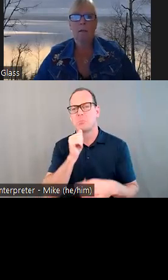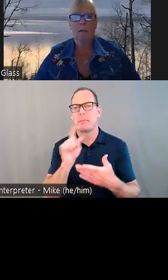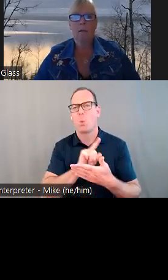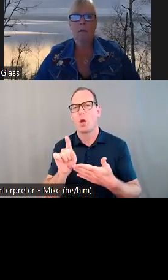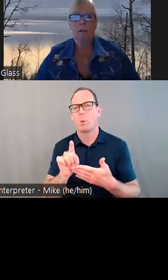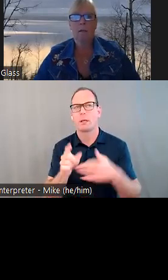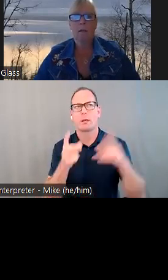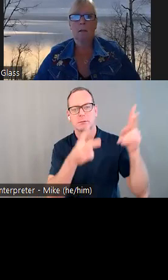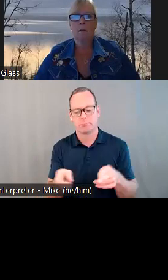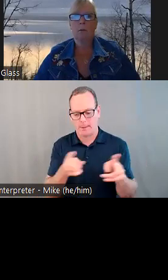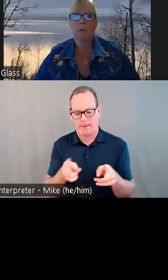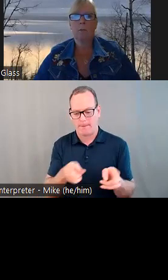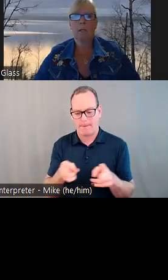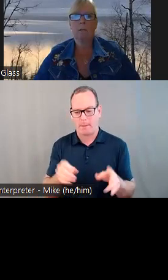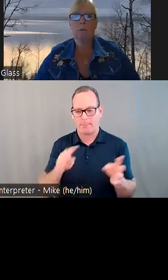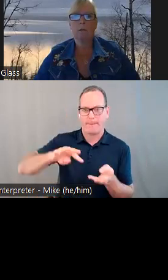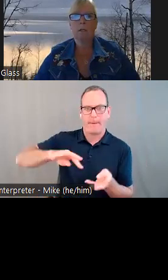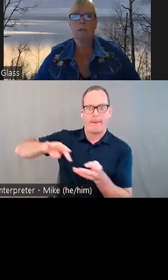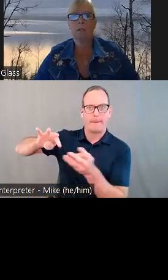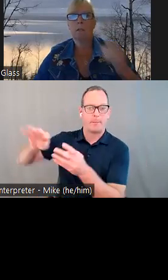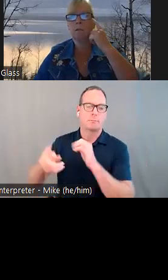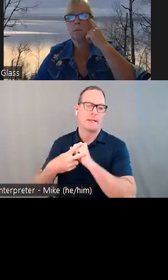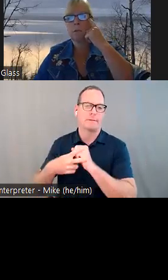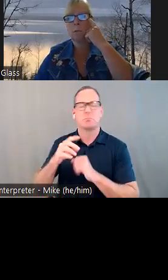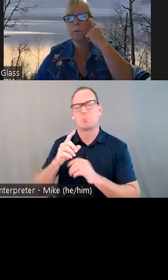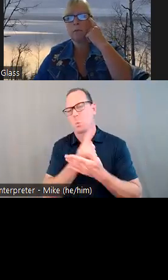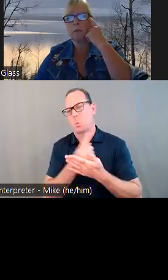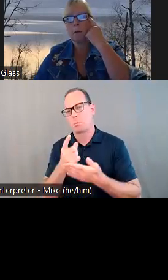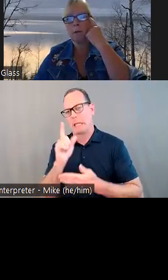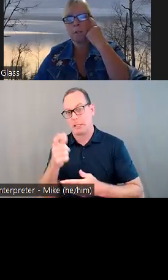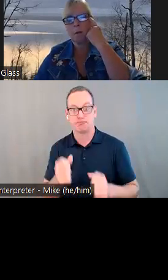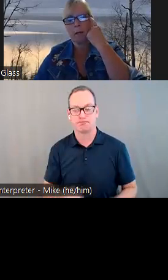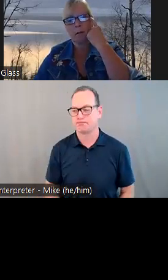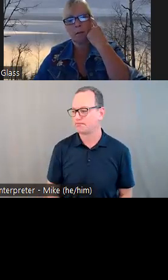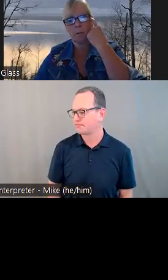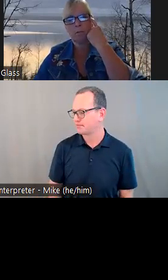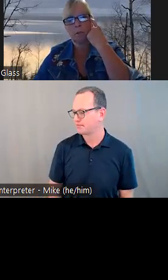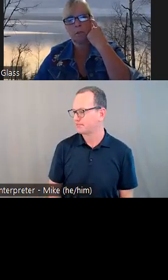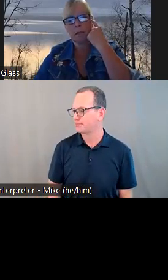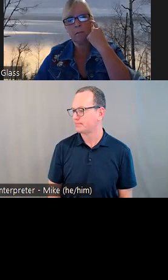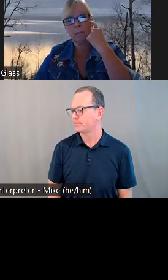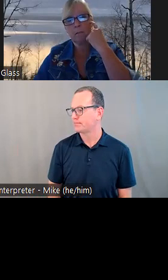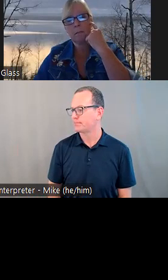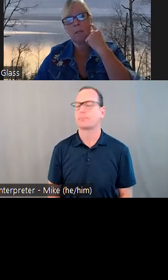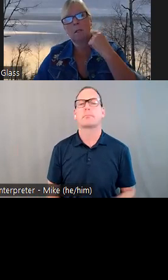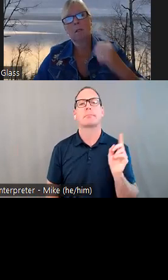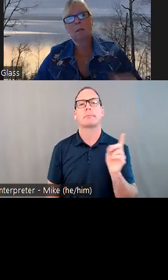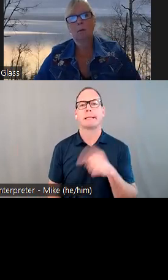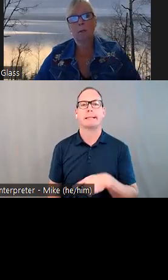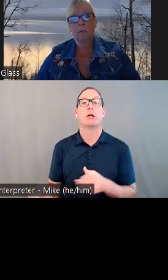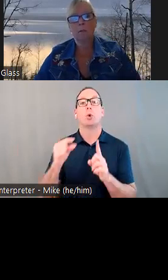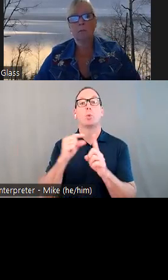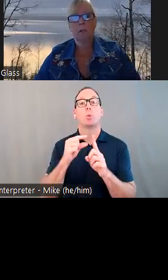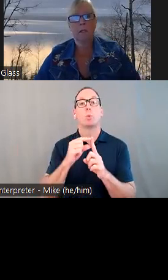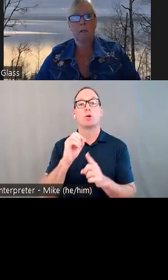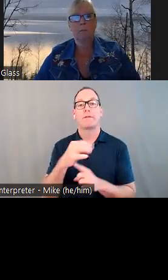And I am going to go back to Stacy Dufton's question. Word of mouth does not count as a referral in, nor